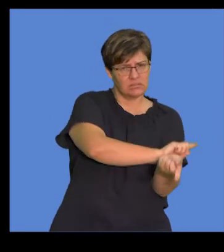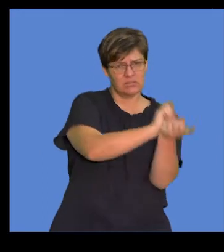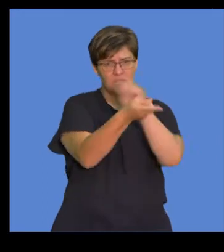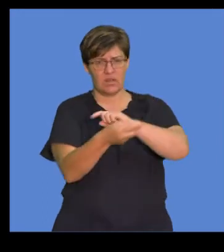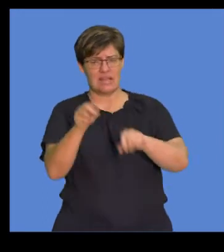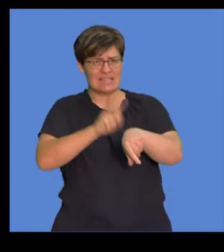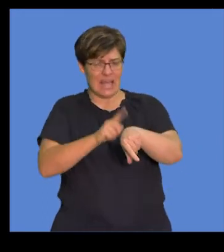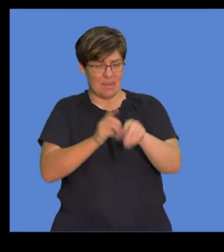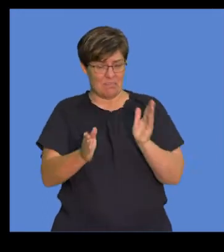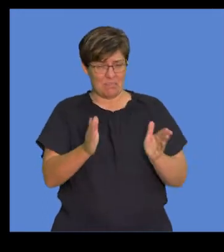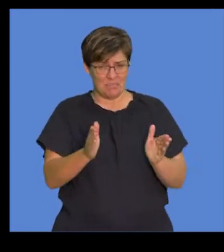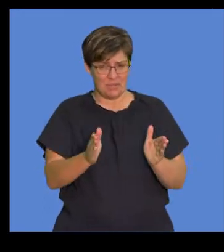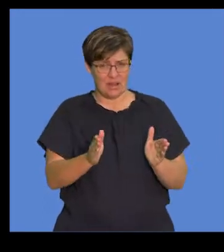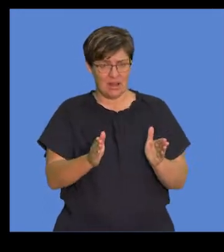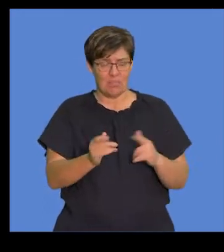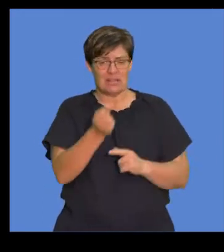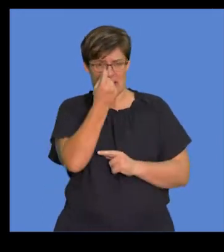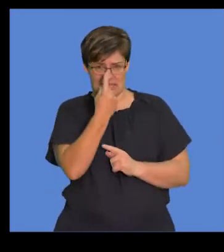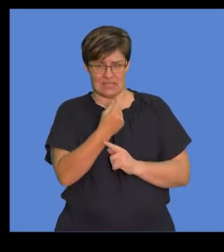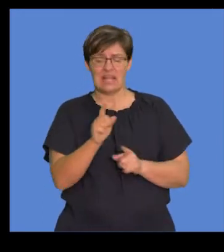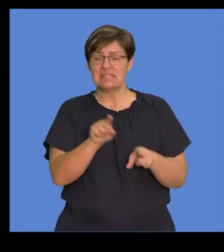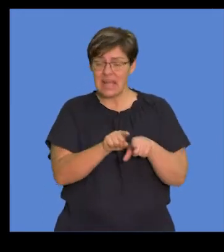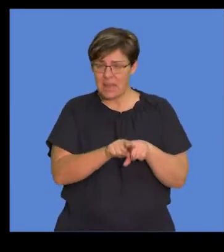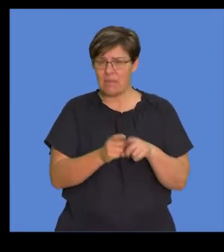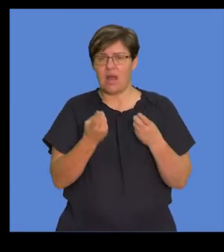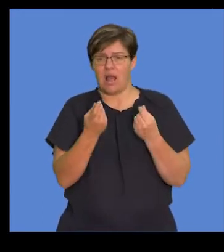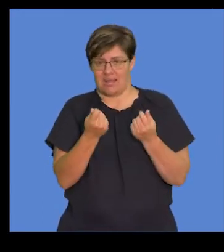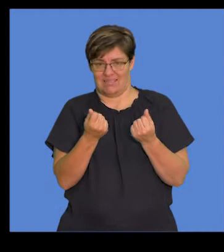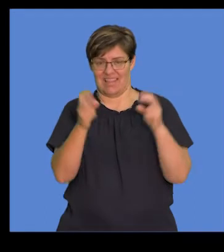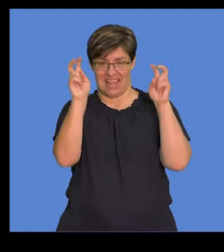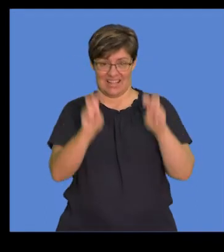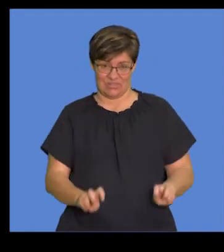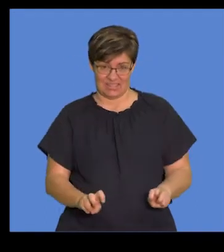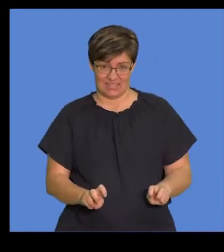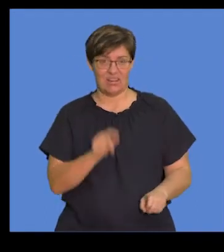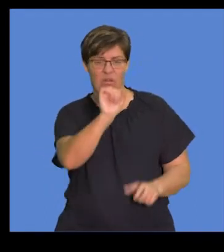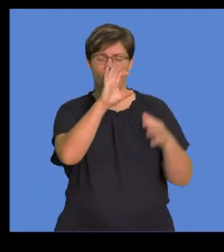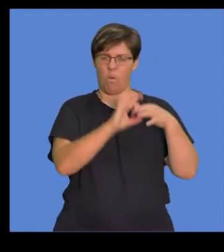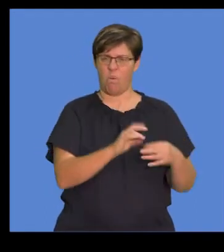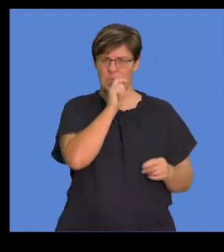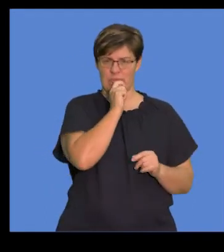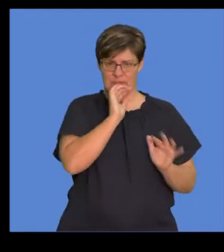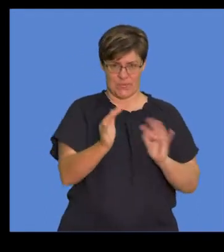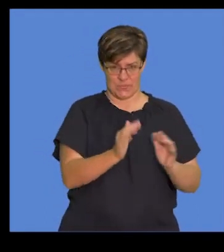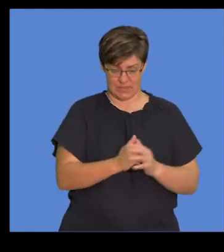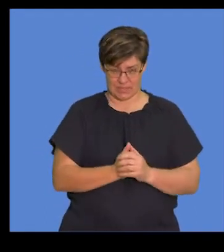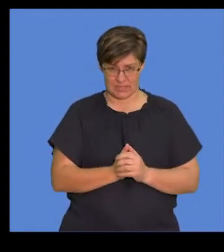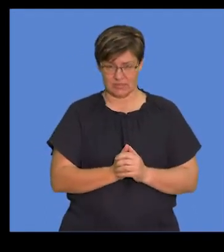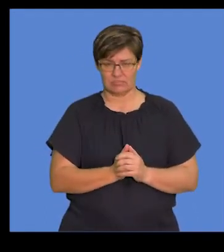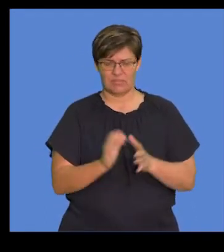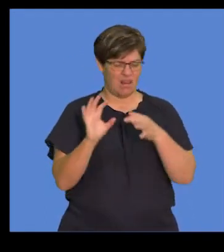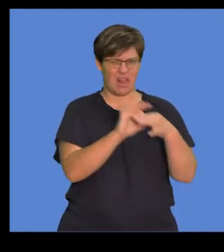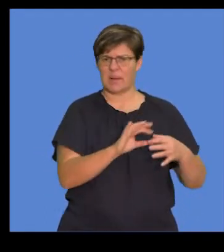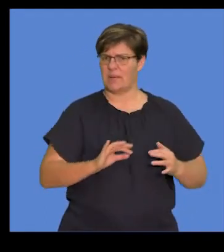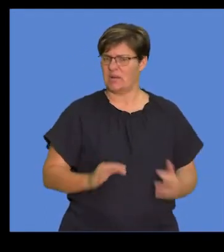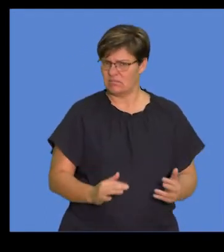and power has implications on the cost of electricity that we use in our homes. Okay, right. These